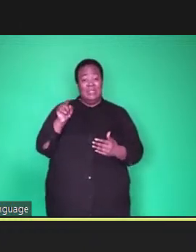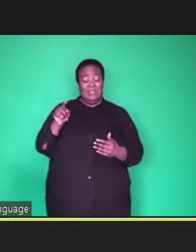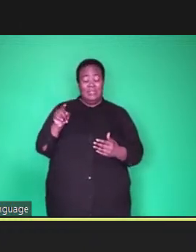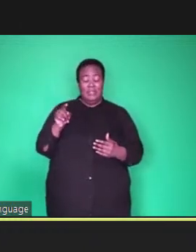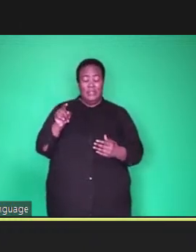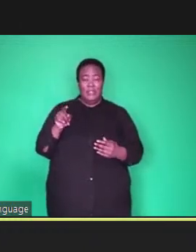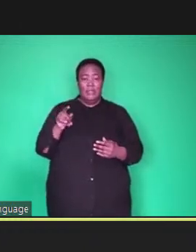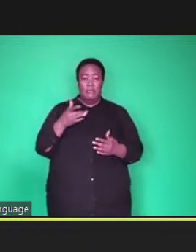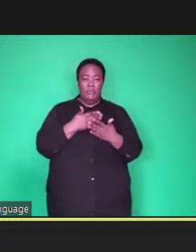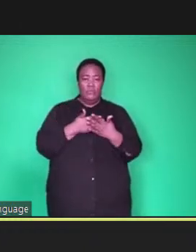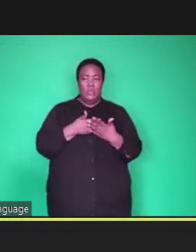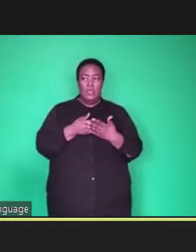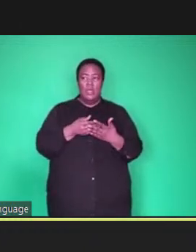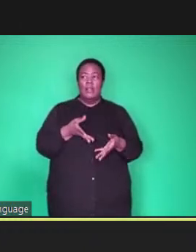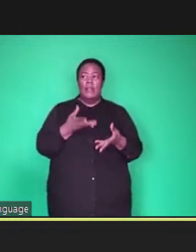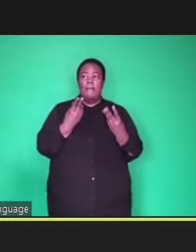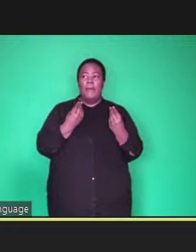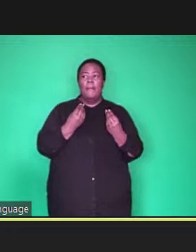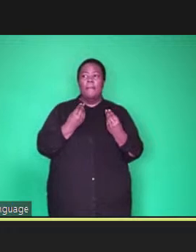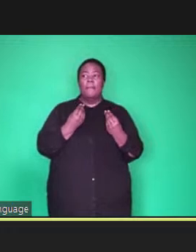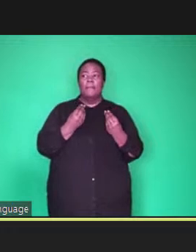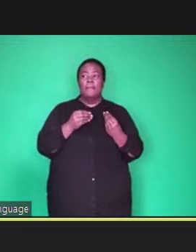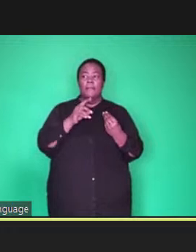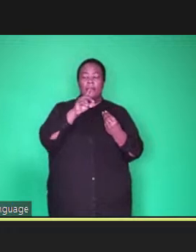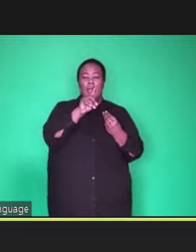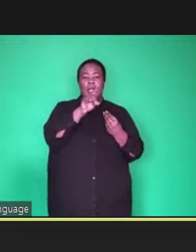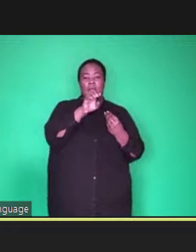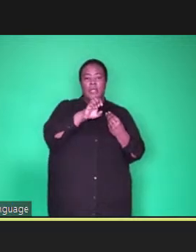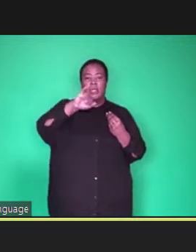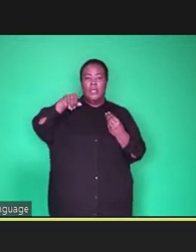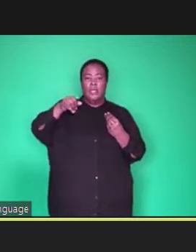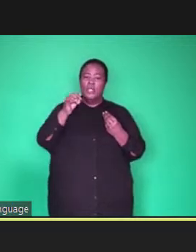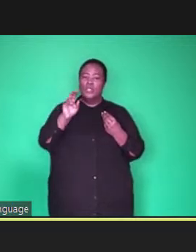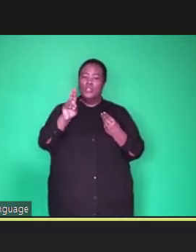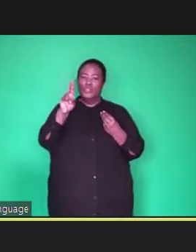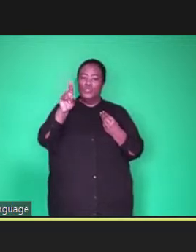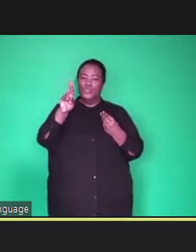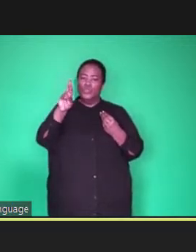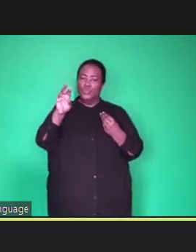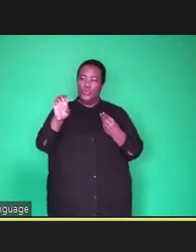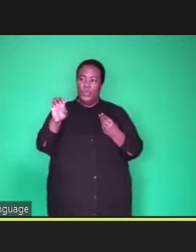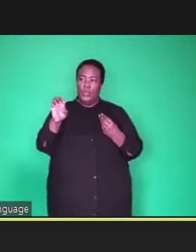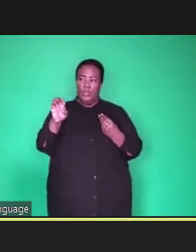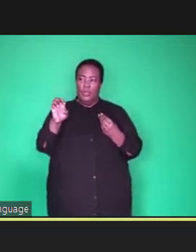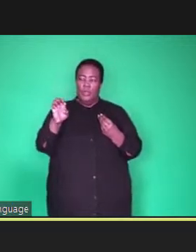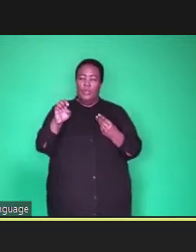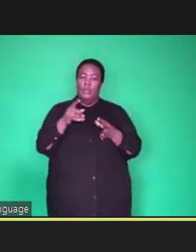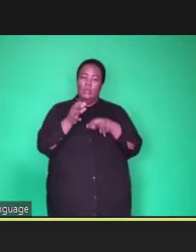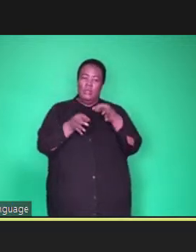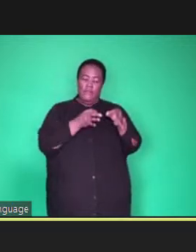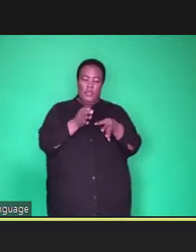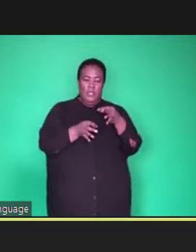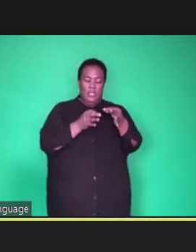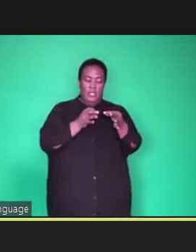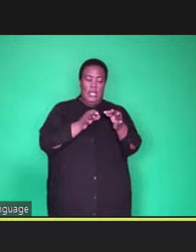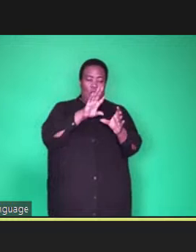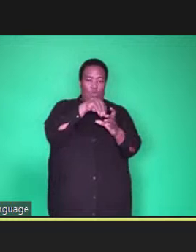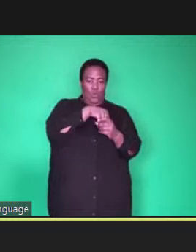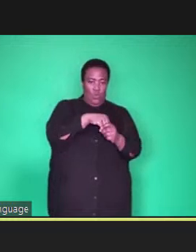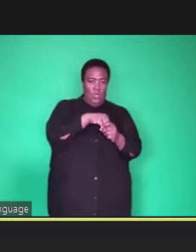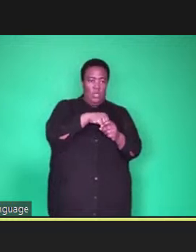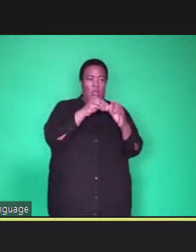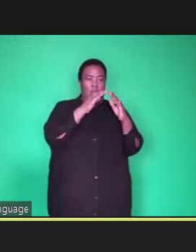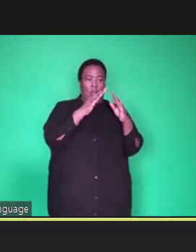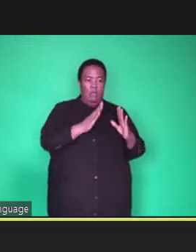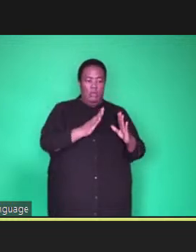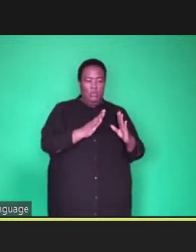get a de jure household definition, including households, including residents and non-resident